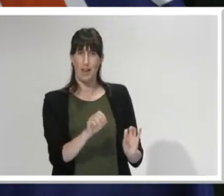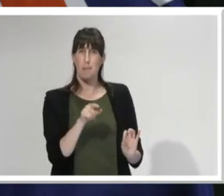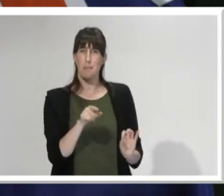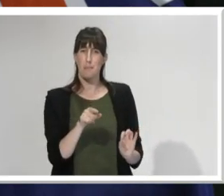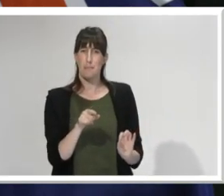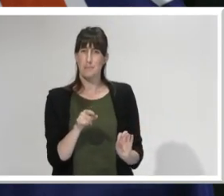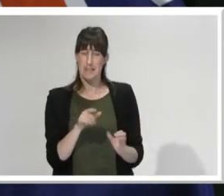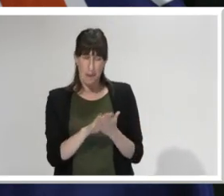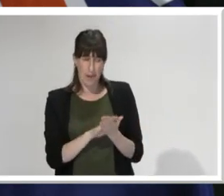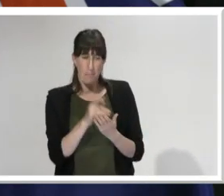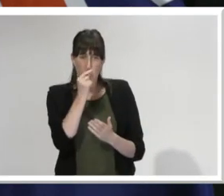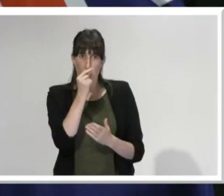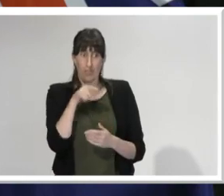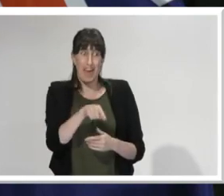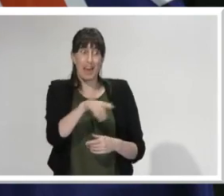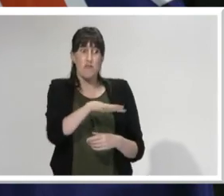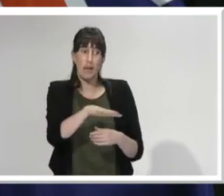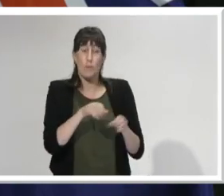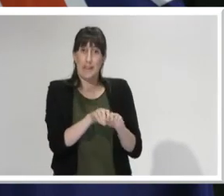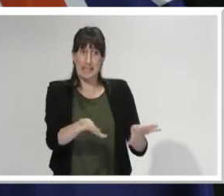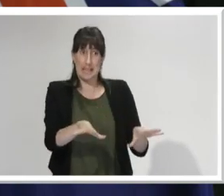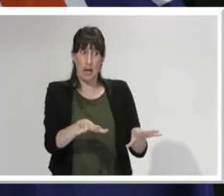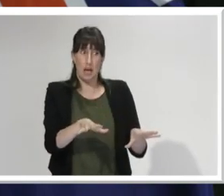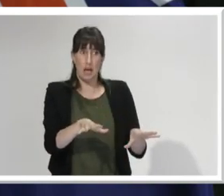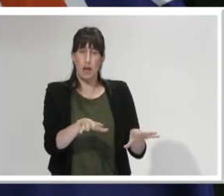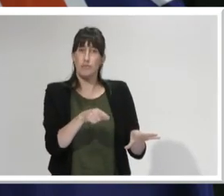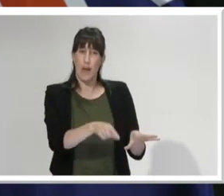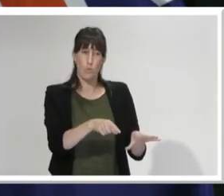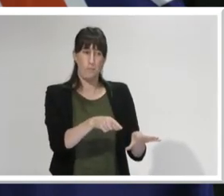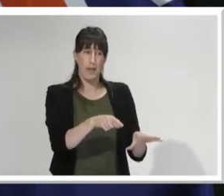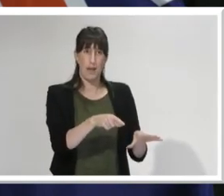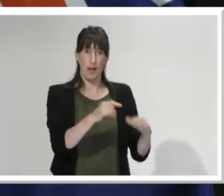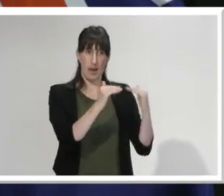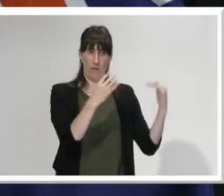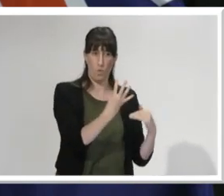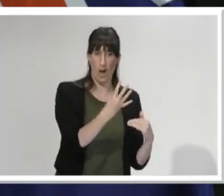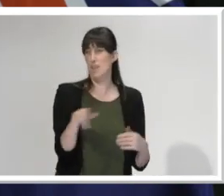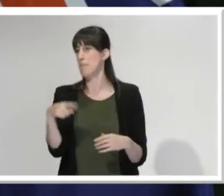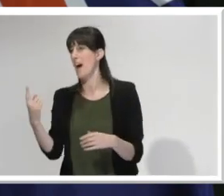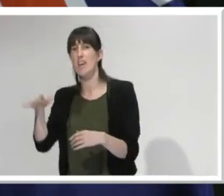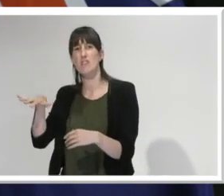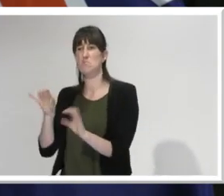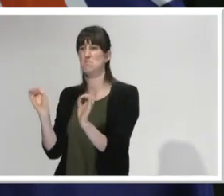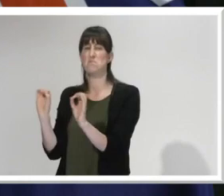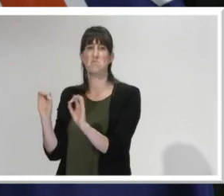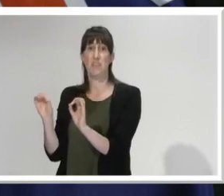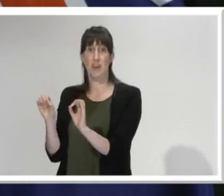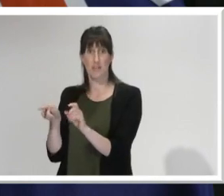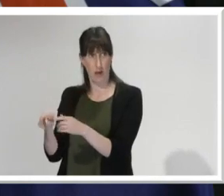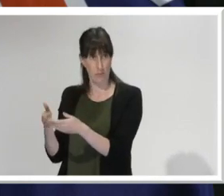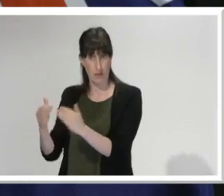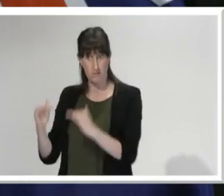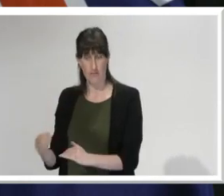still on the table? Yeah, so clusters essentially, though, in many ways tell us we know what's happening, we know where the cases are coming